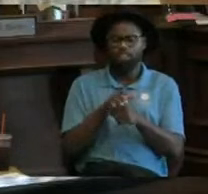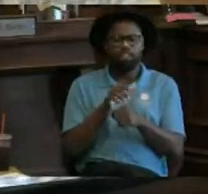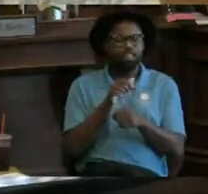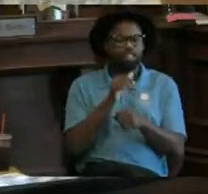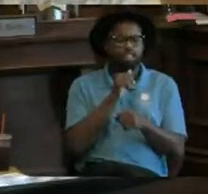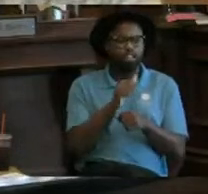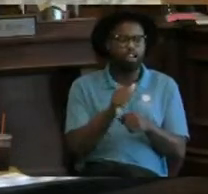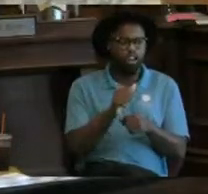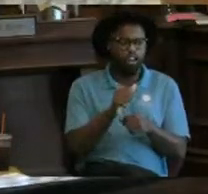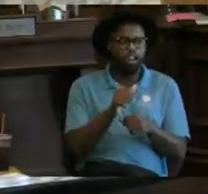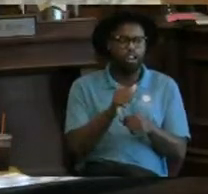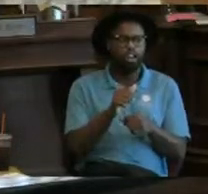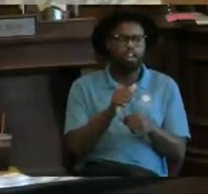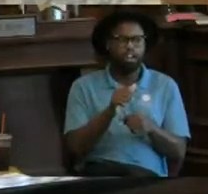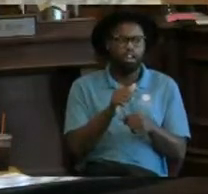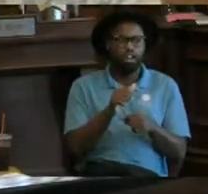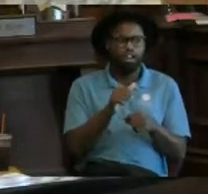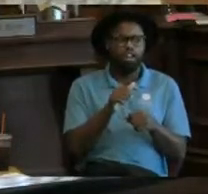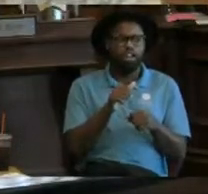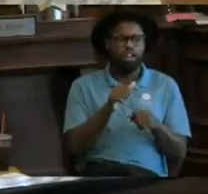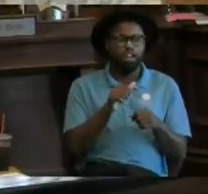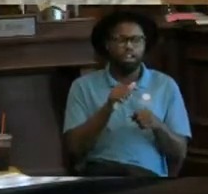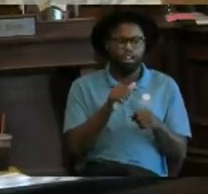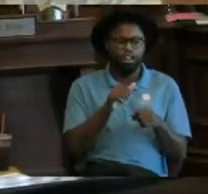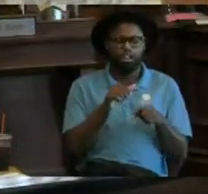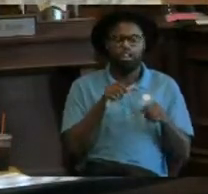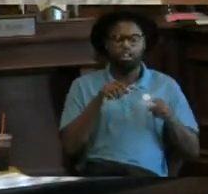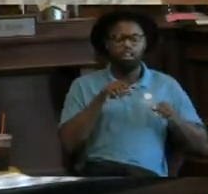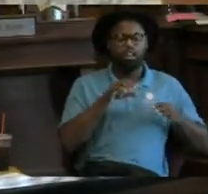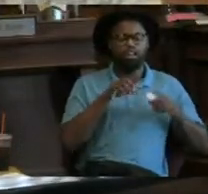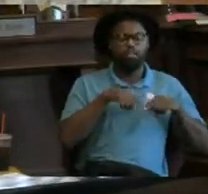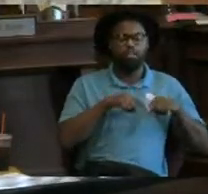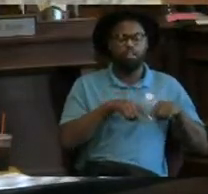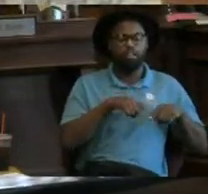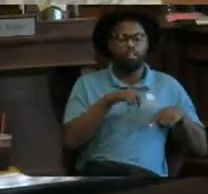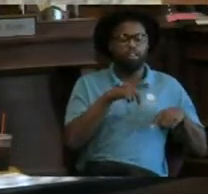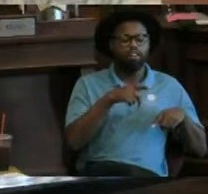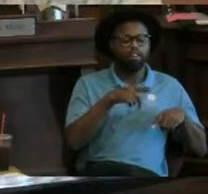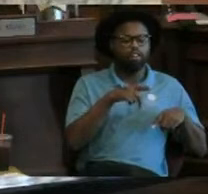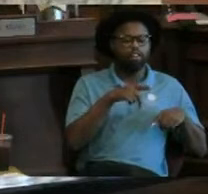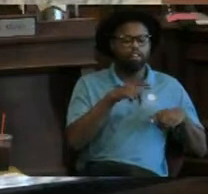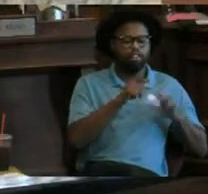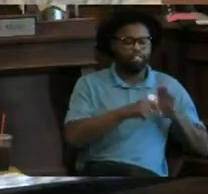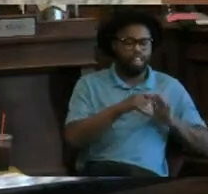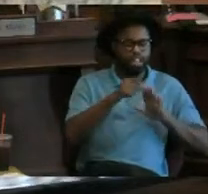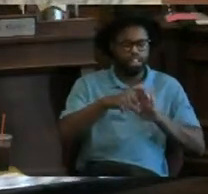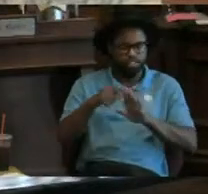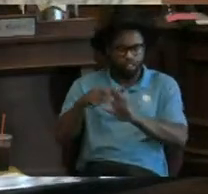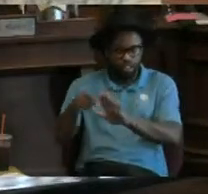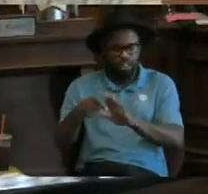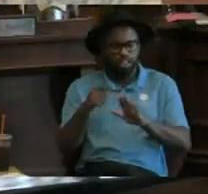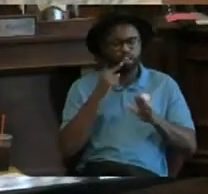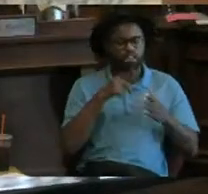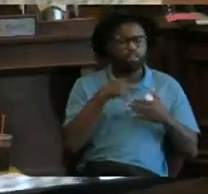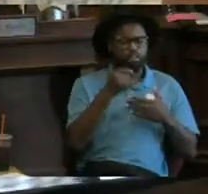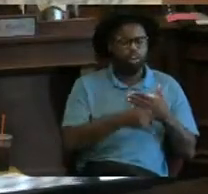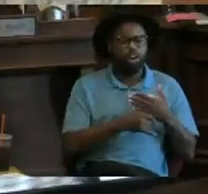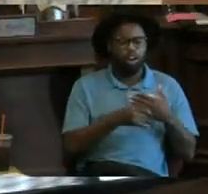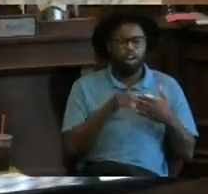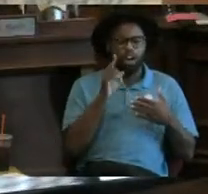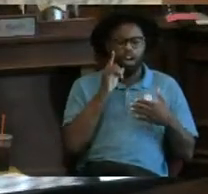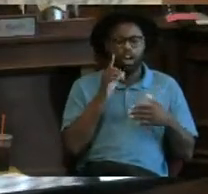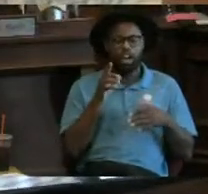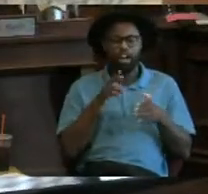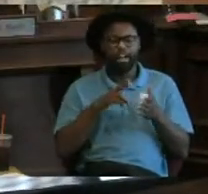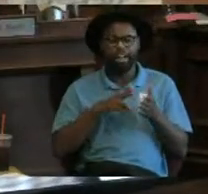makes it a little easier as they move from phase to phase within that project. You have somebody who's got that continuity as opposed to going out and checking each one